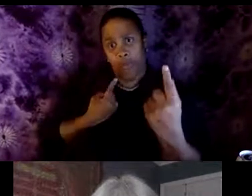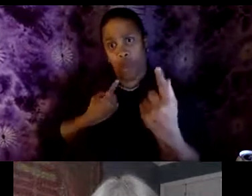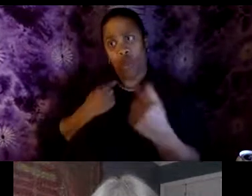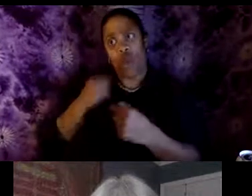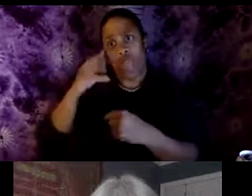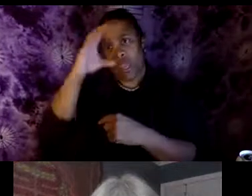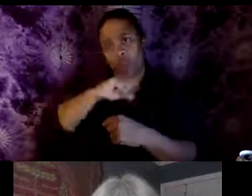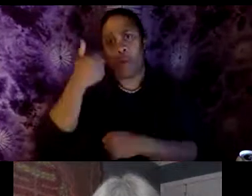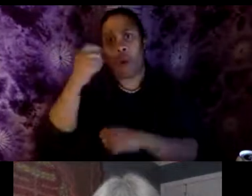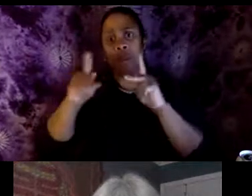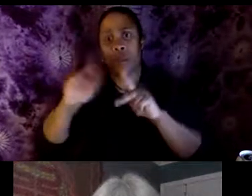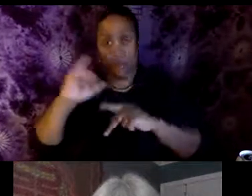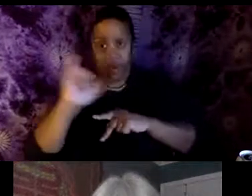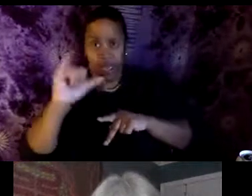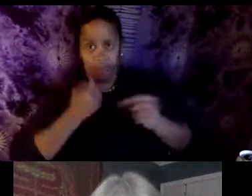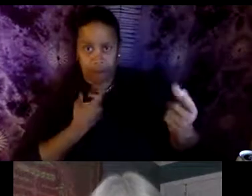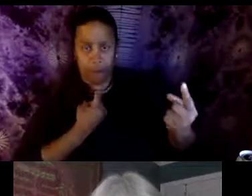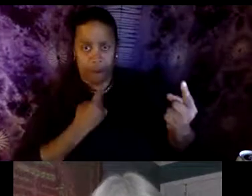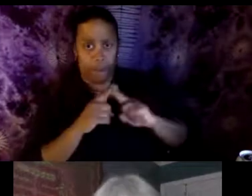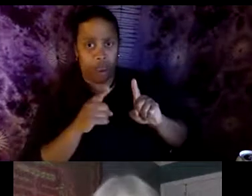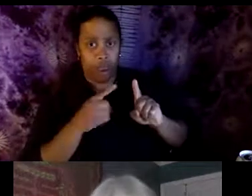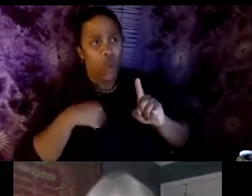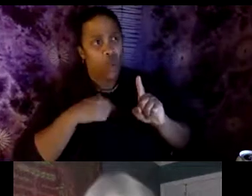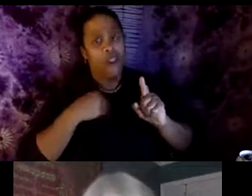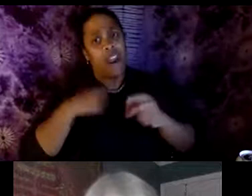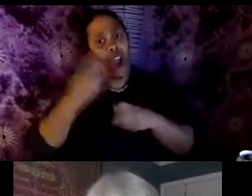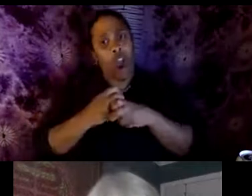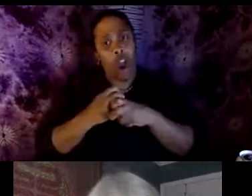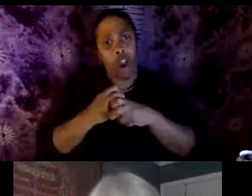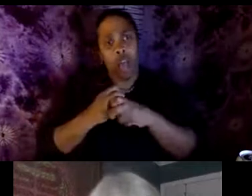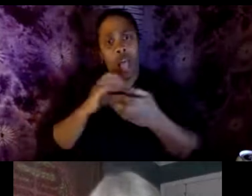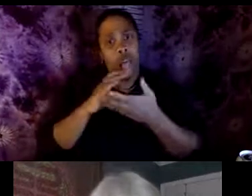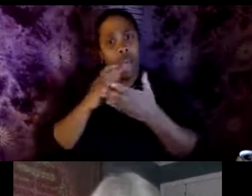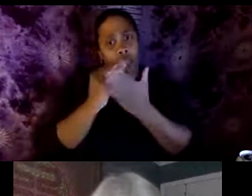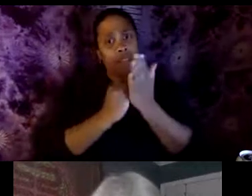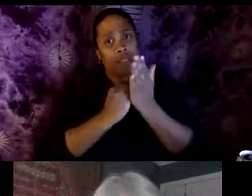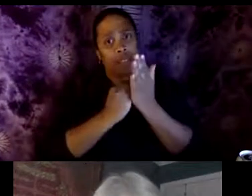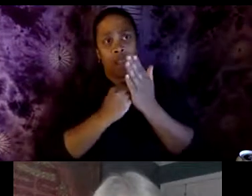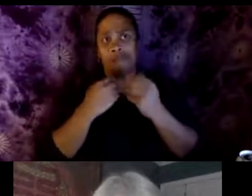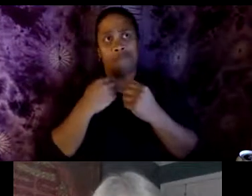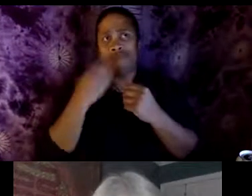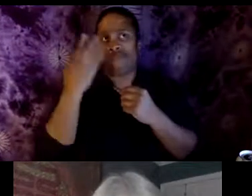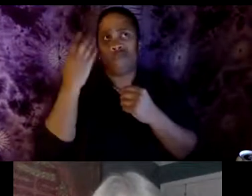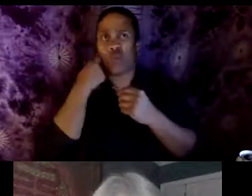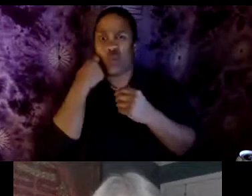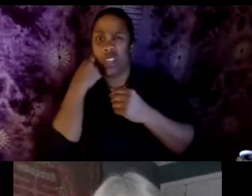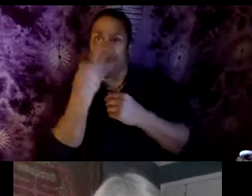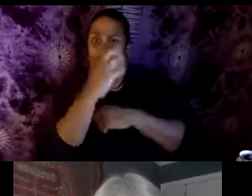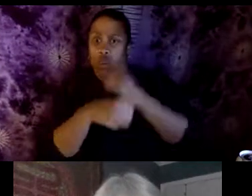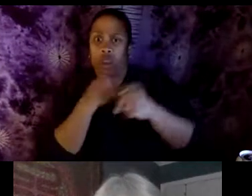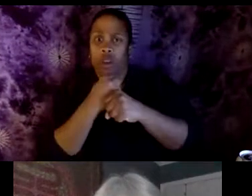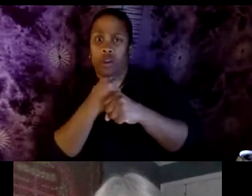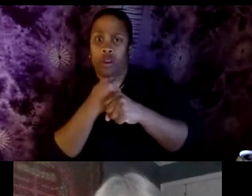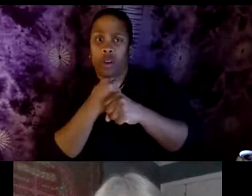we've had a tough lesson in the last 4 years that not everybody is like us, and that not everybody is capable